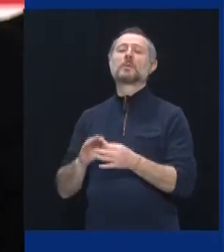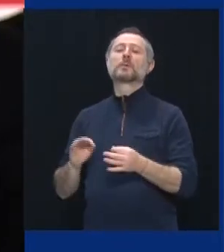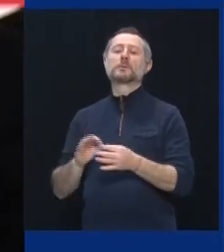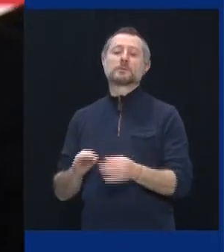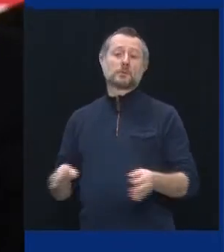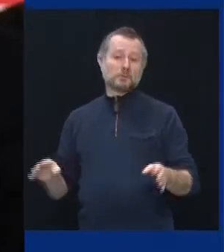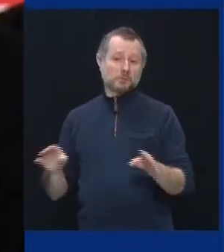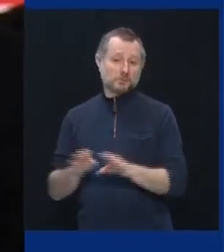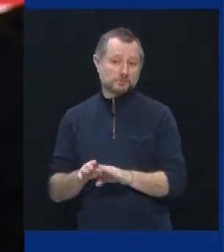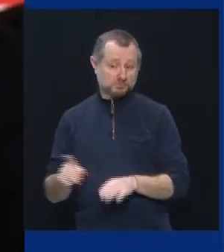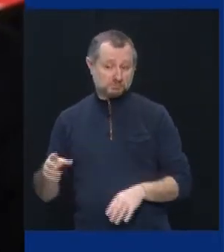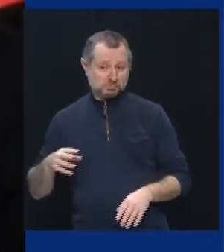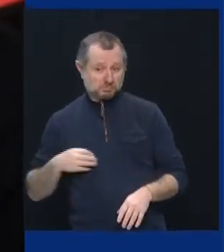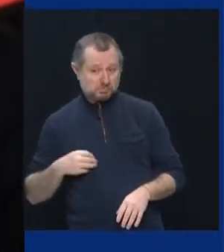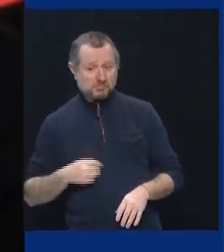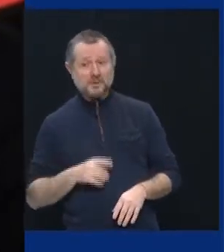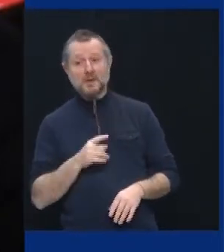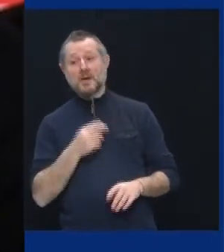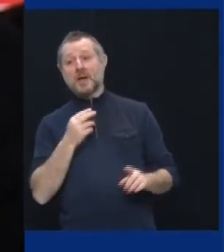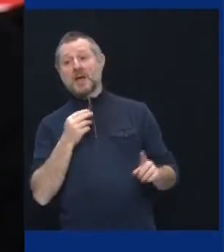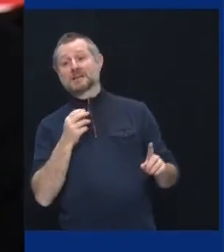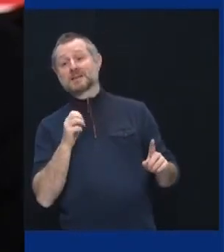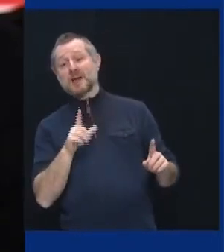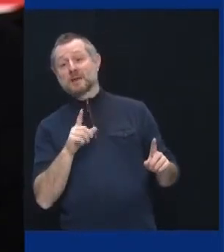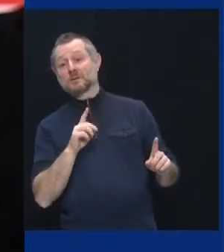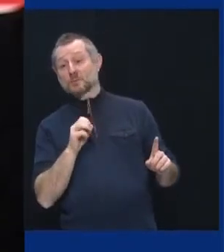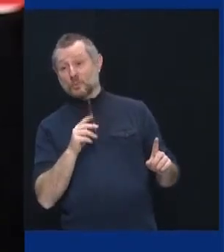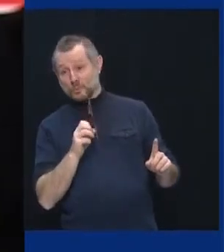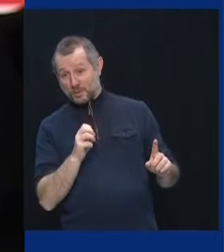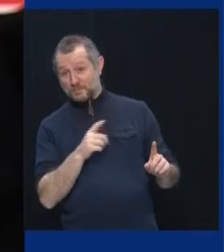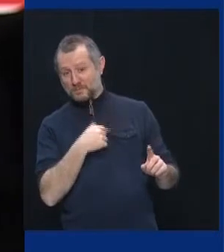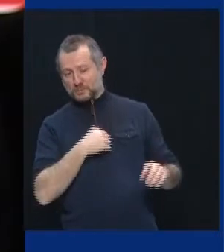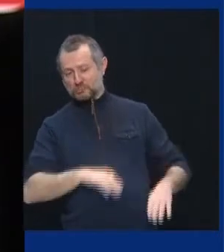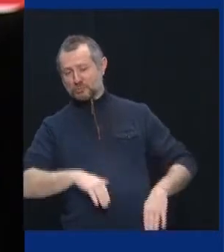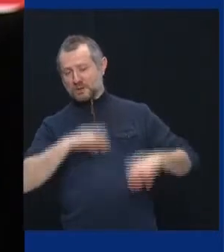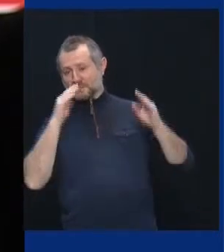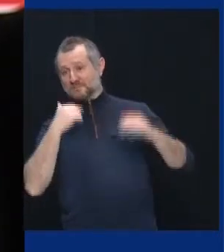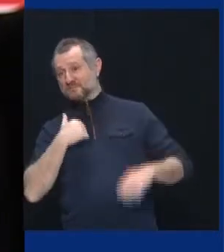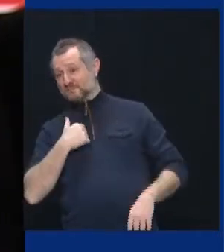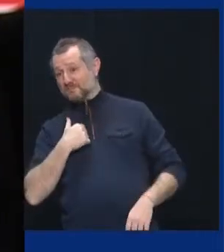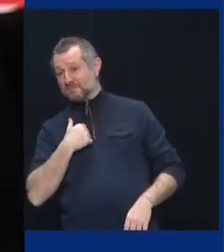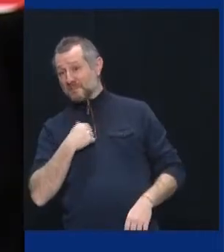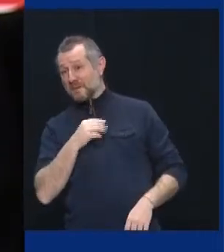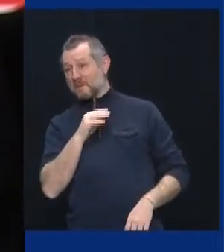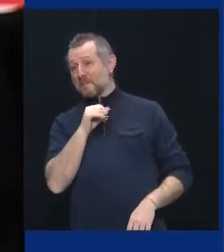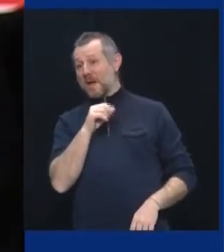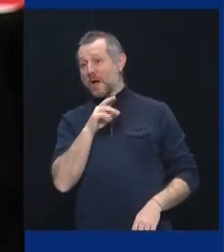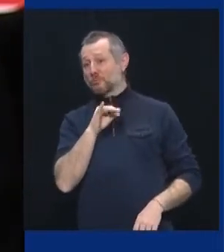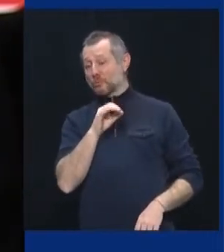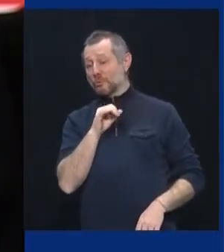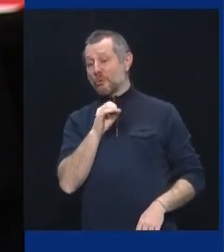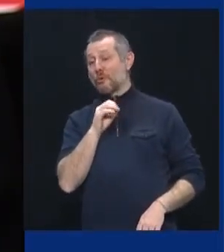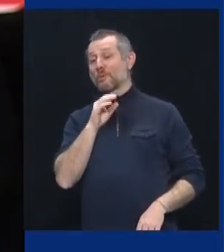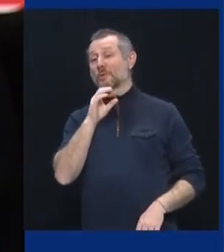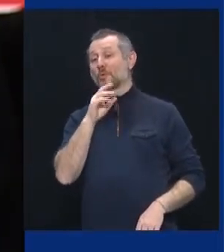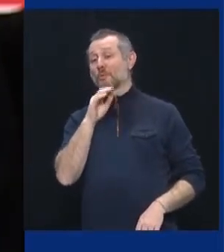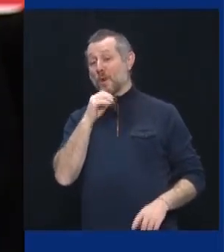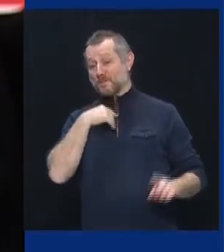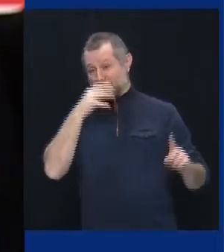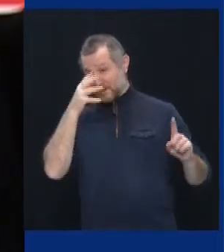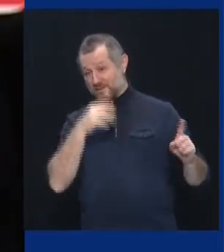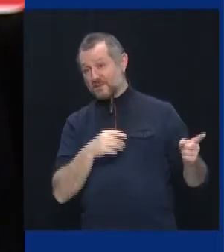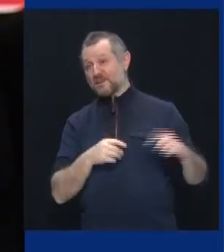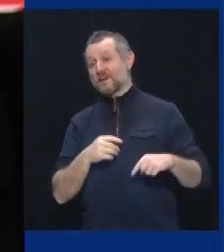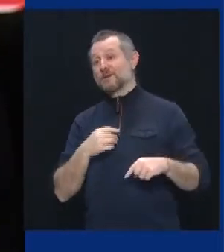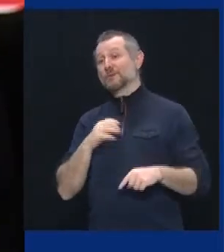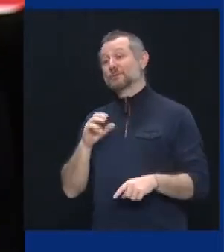I was raised by Hazel Dukes, Mario Cuomo, Charlie Rangel. As